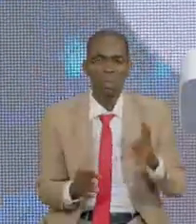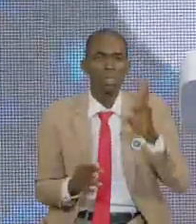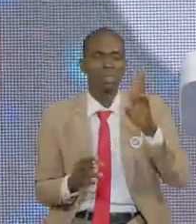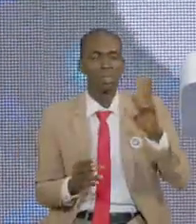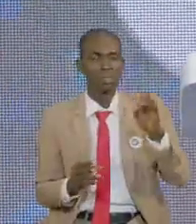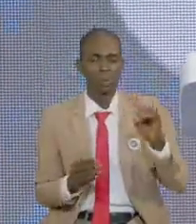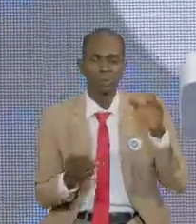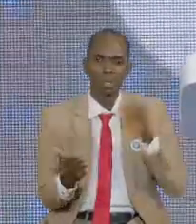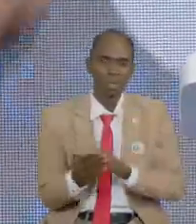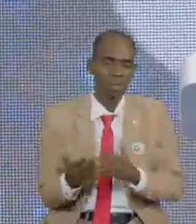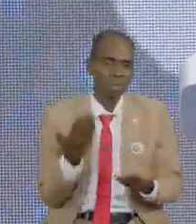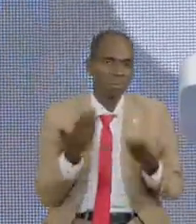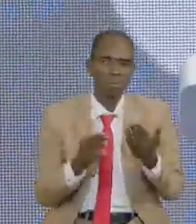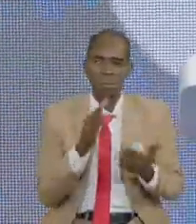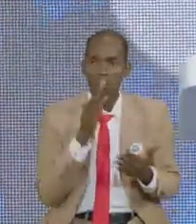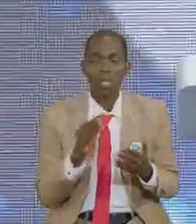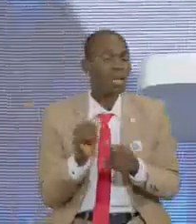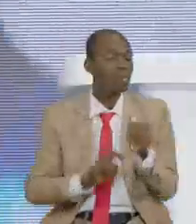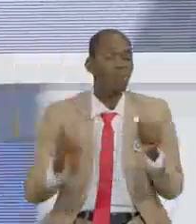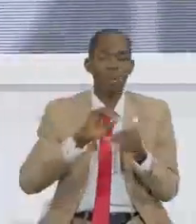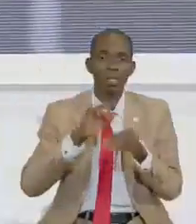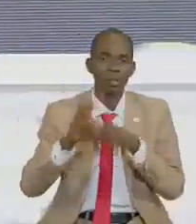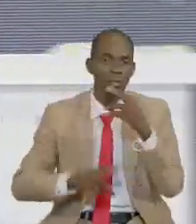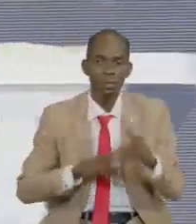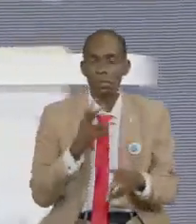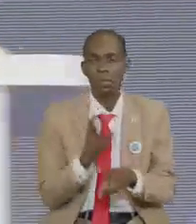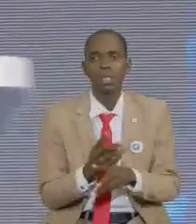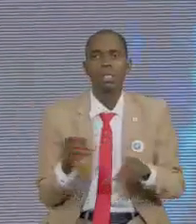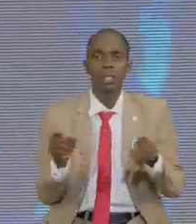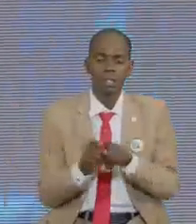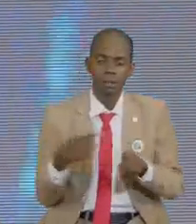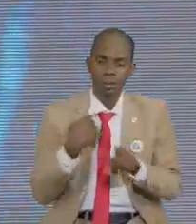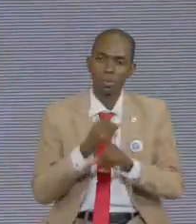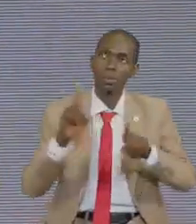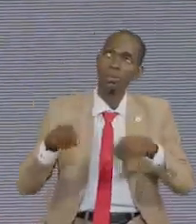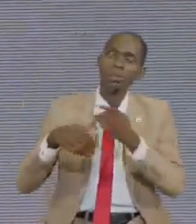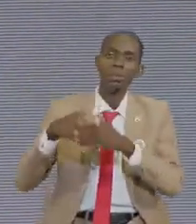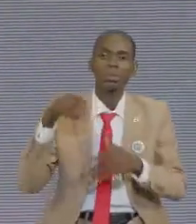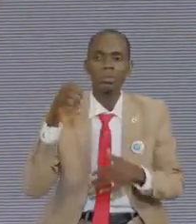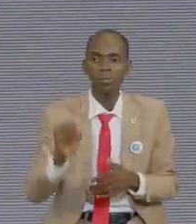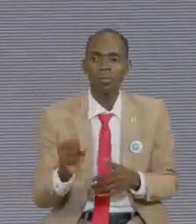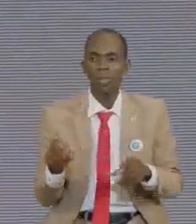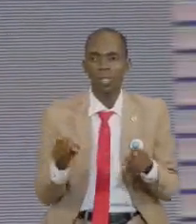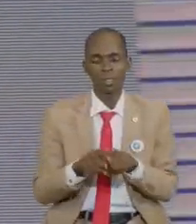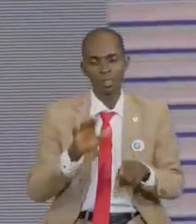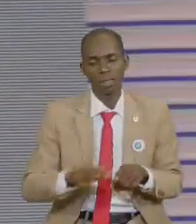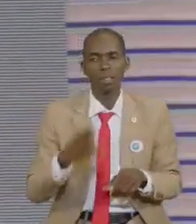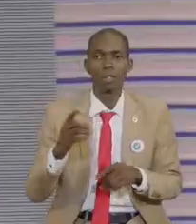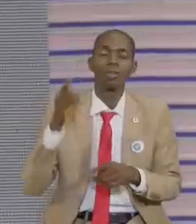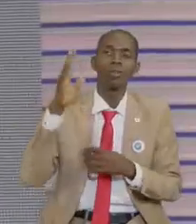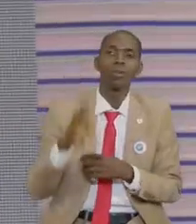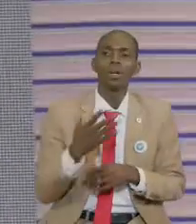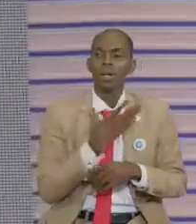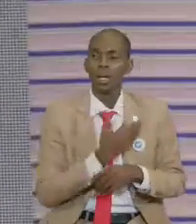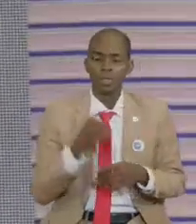70,000, all over the world, as we go out, child of God, and you carry the